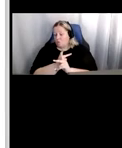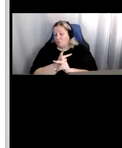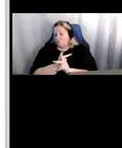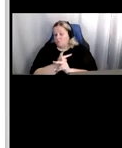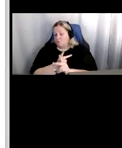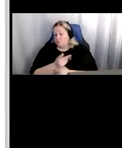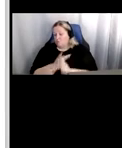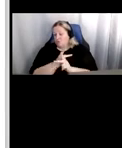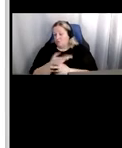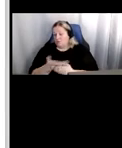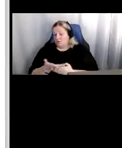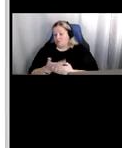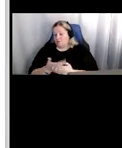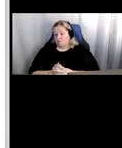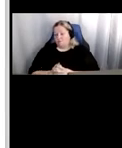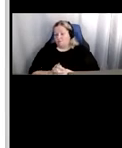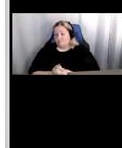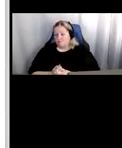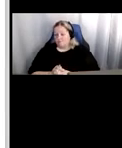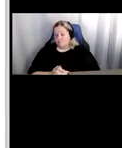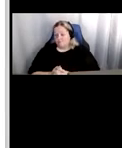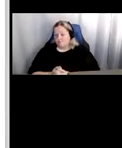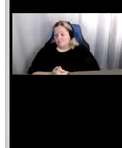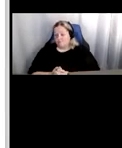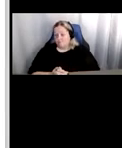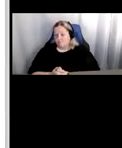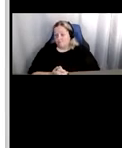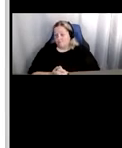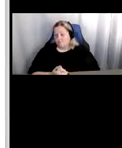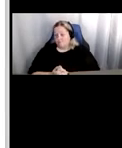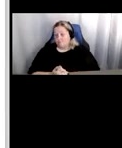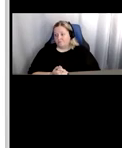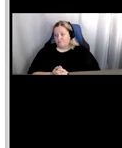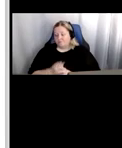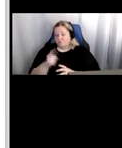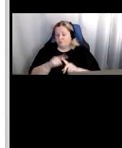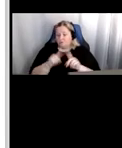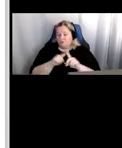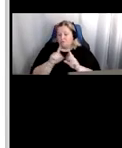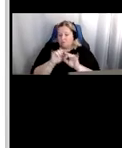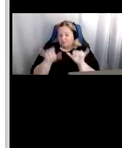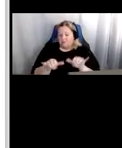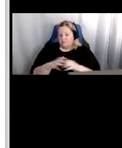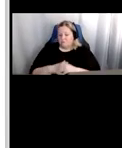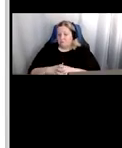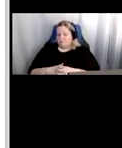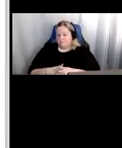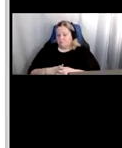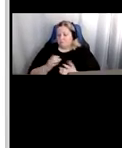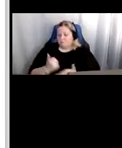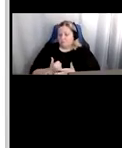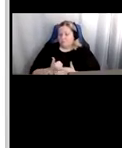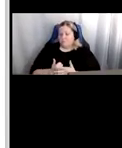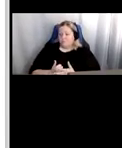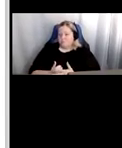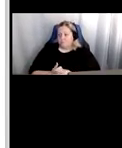a device. And here you can, this brings you into a different system that helps you make the loan.